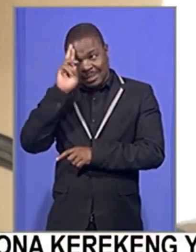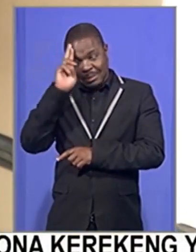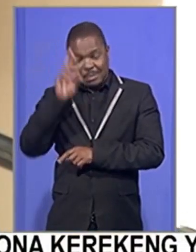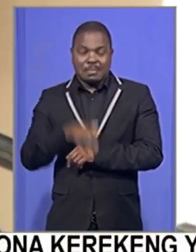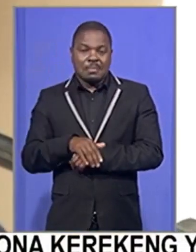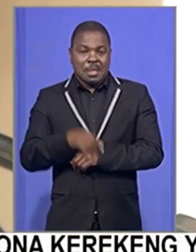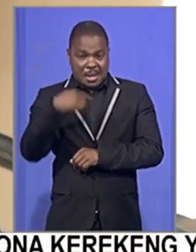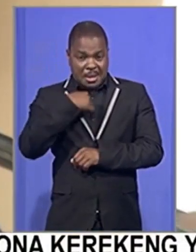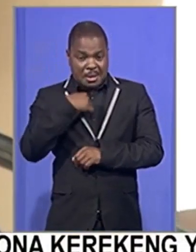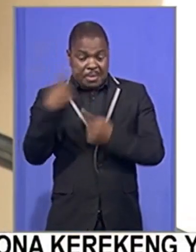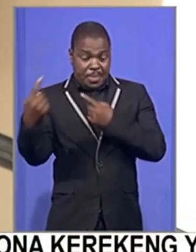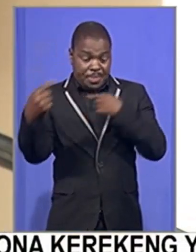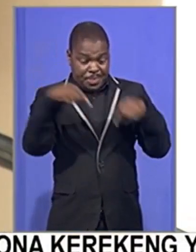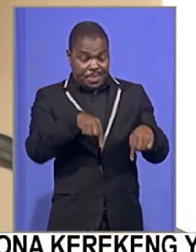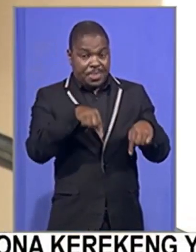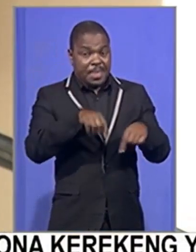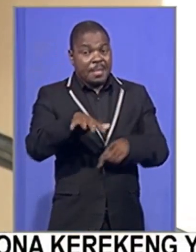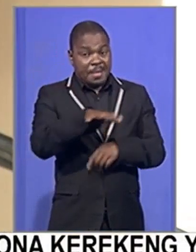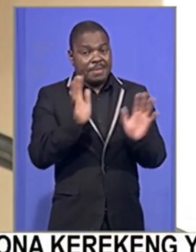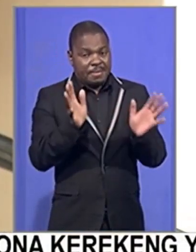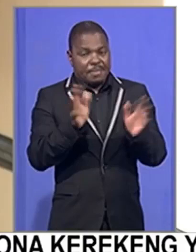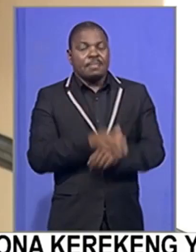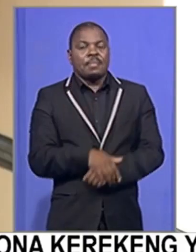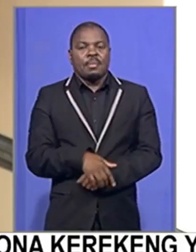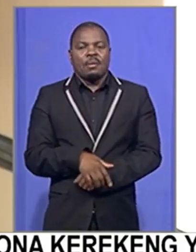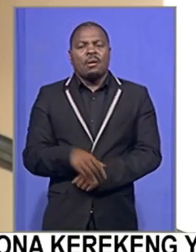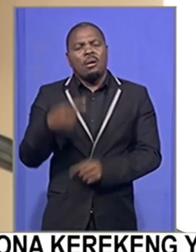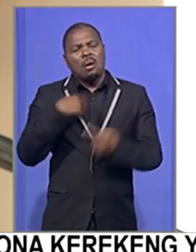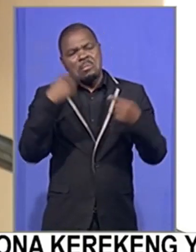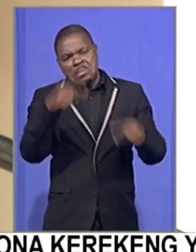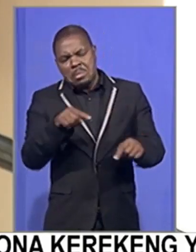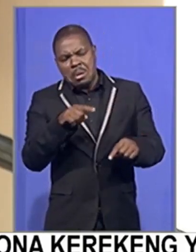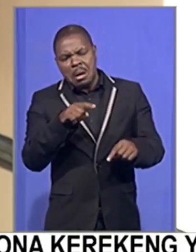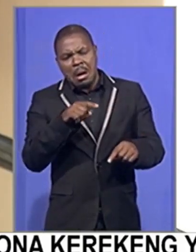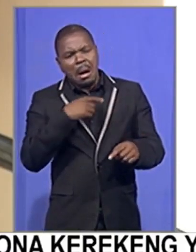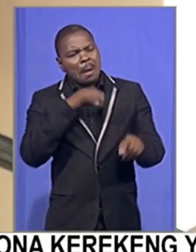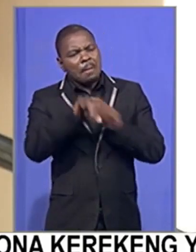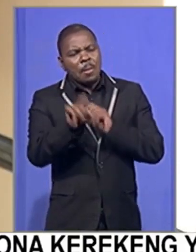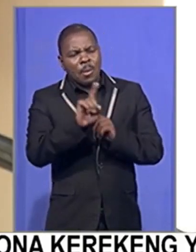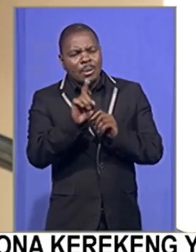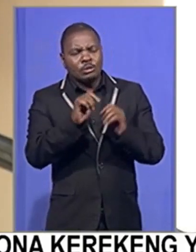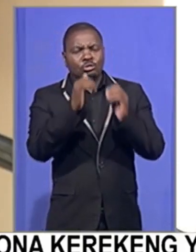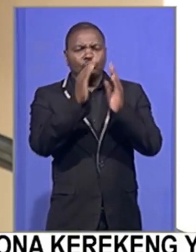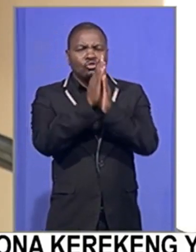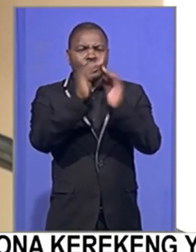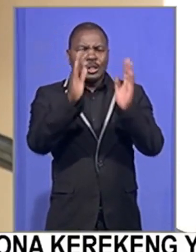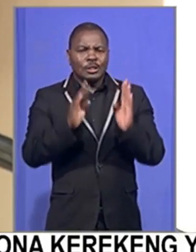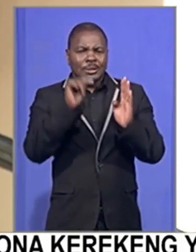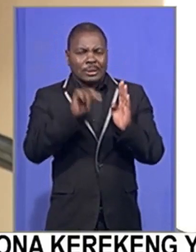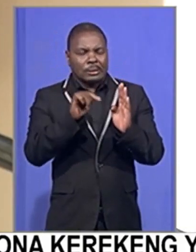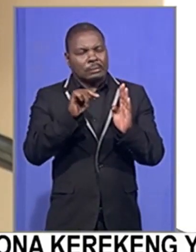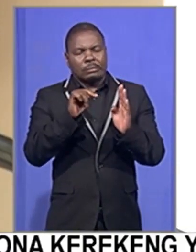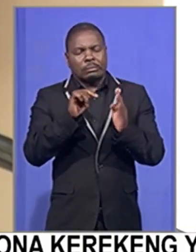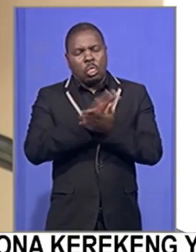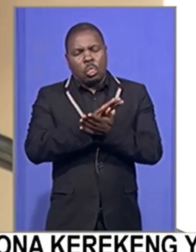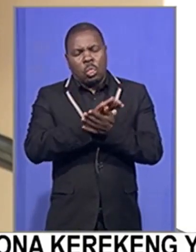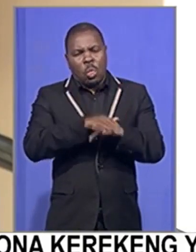I came here and I found this church a bit